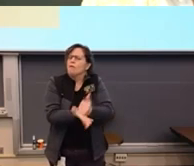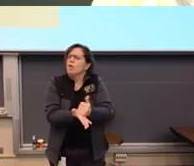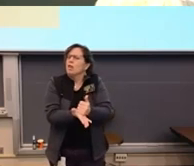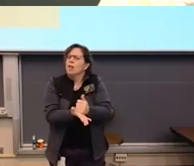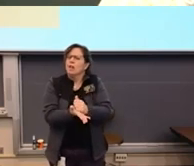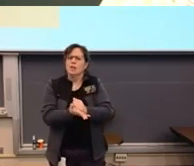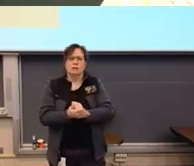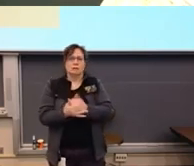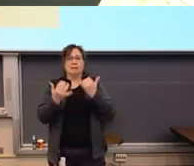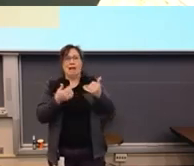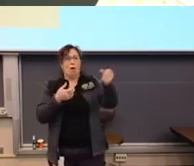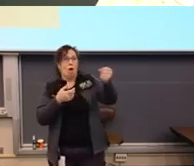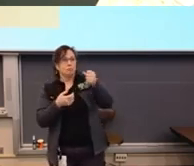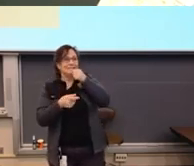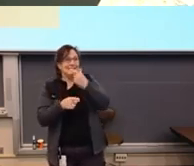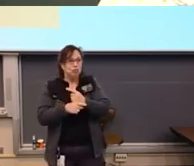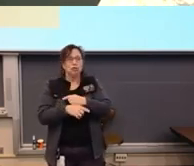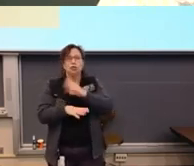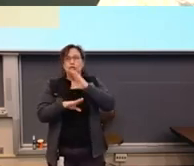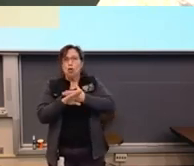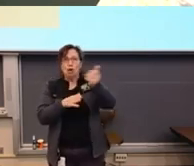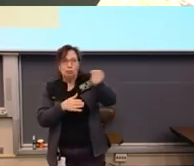now sisters and a daughter are helping.